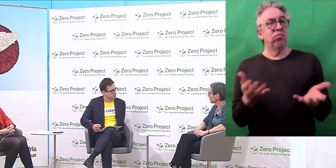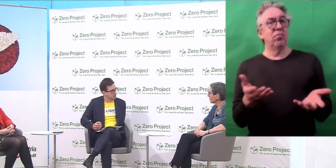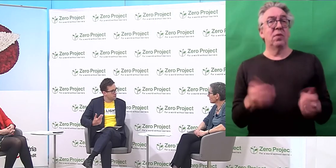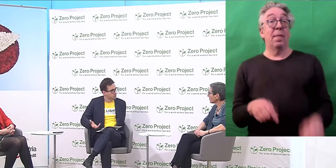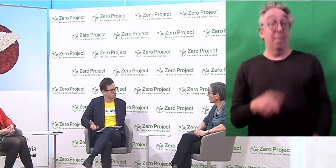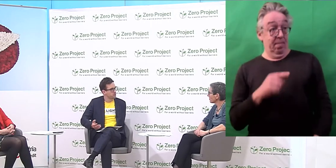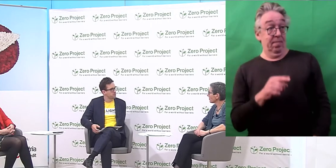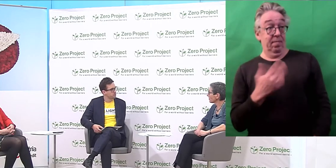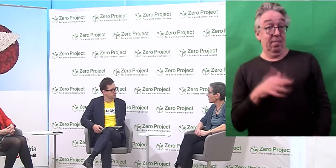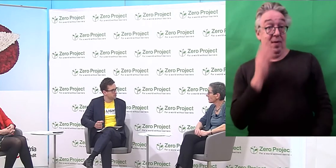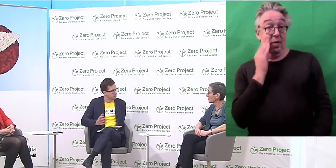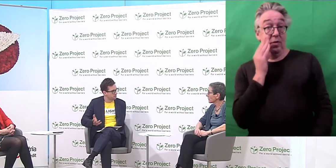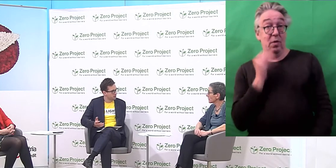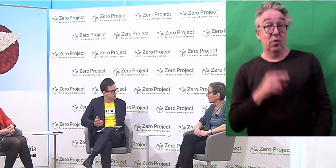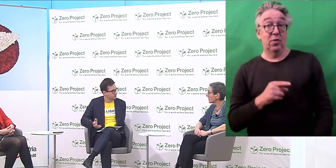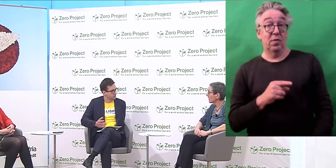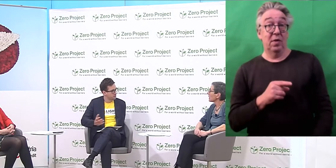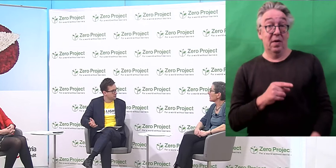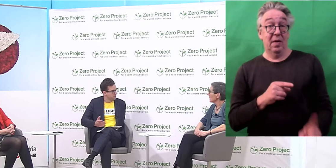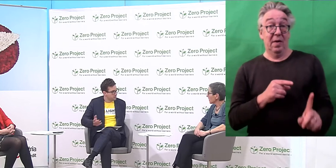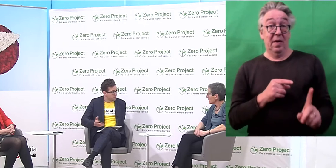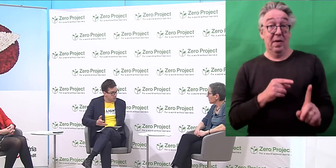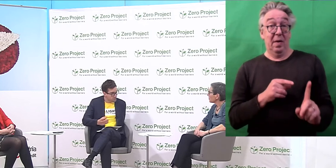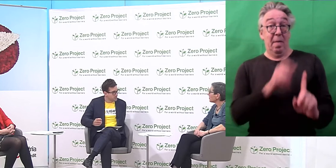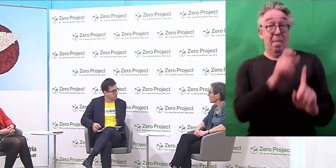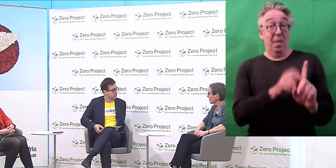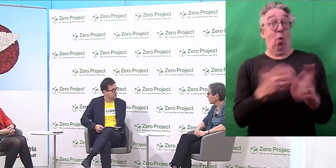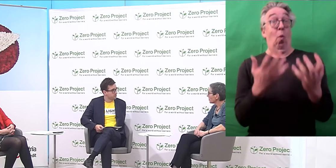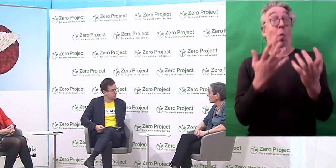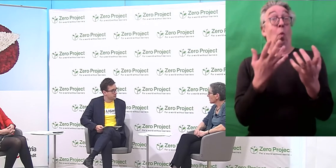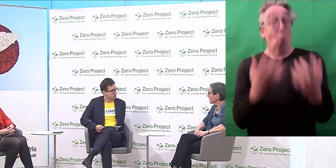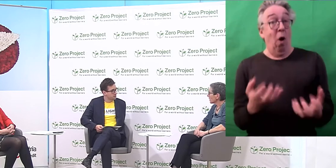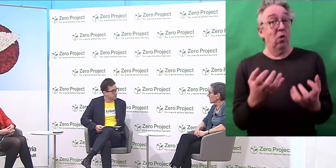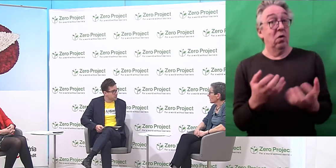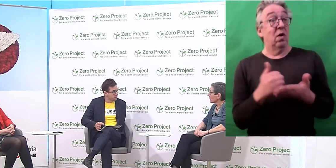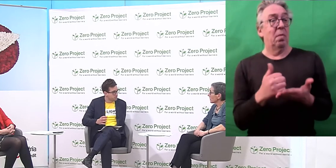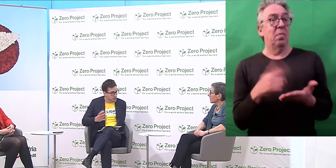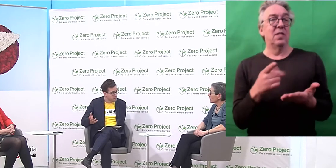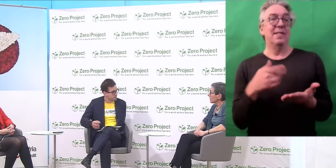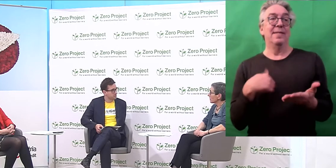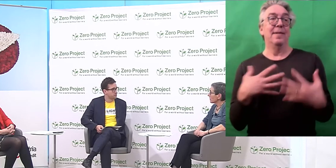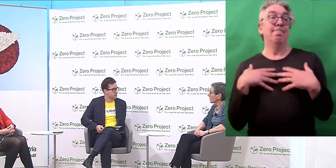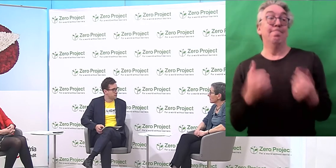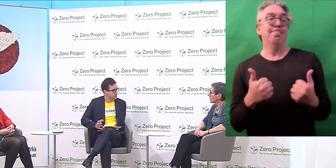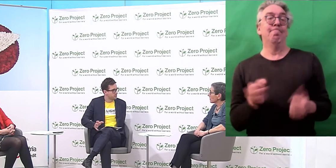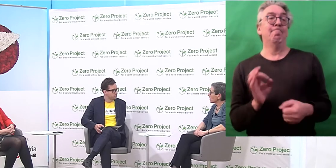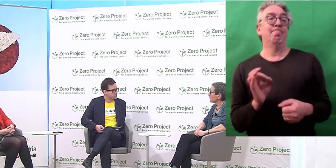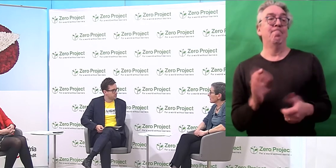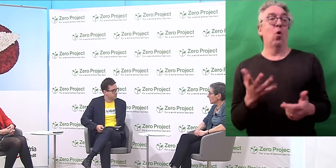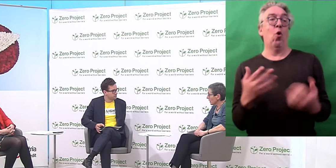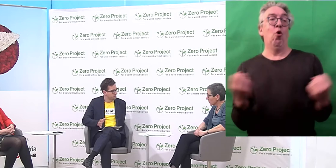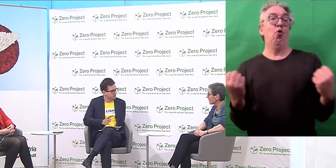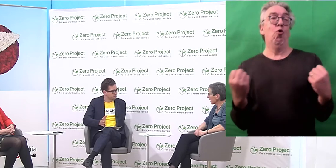people would love to do something, but maybe out of not having enough courage or being afraid of reactions, or that